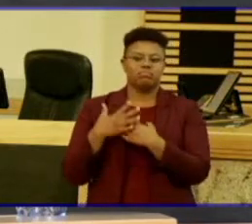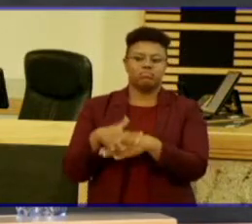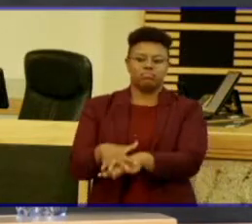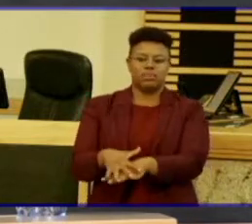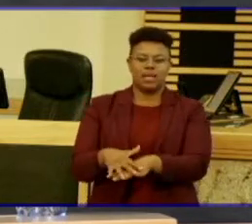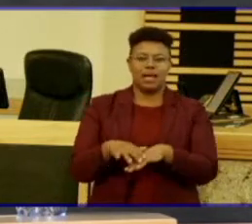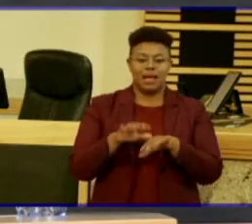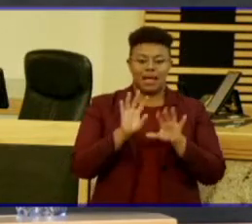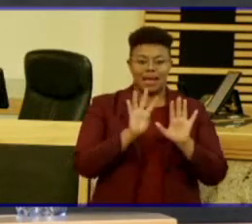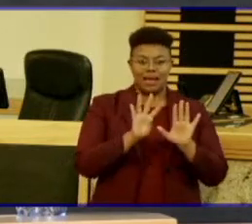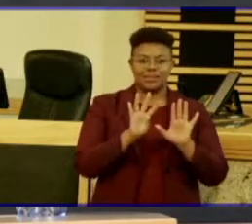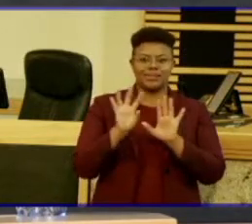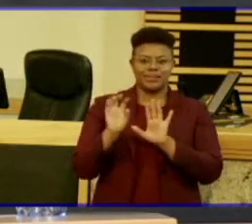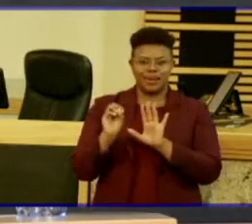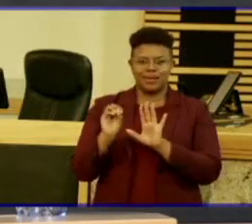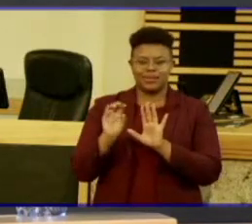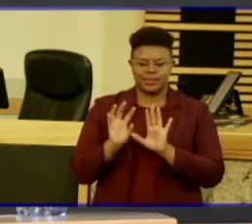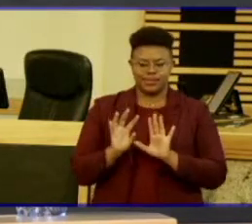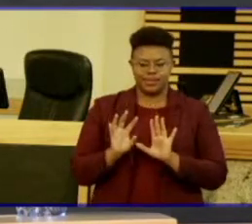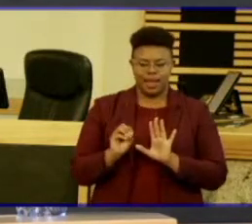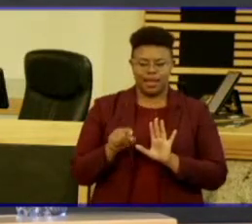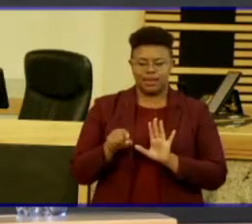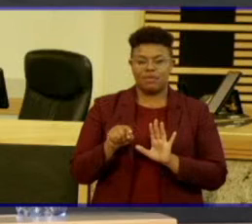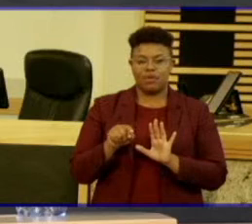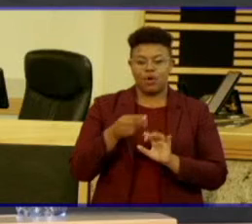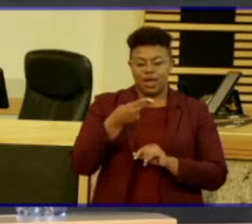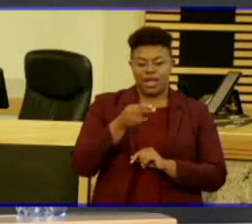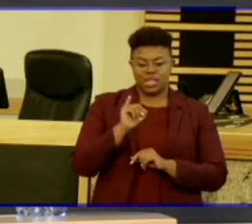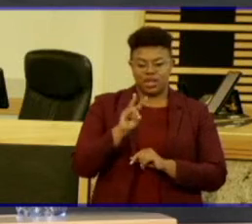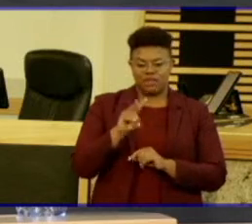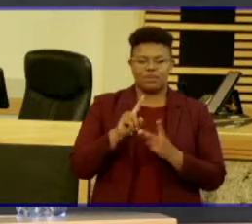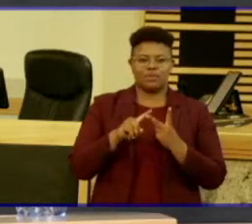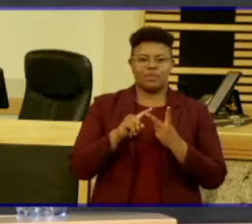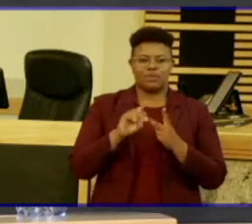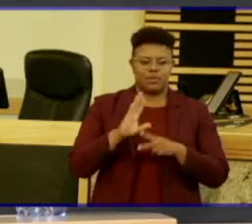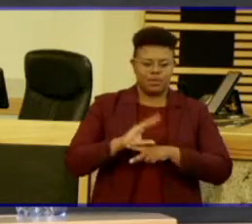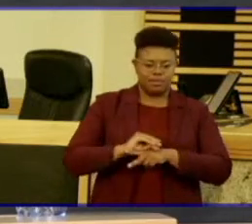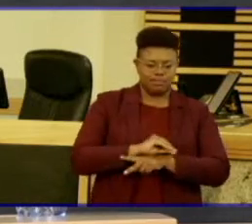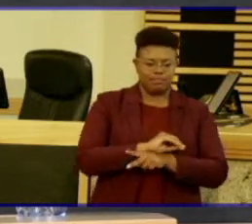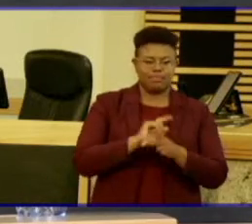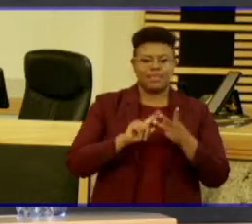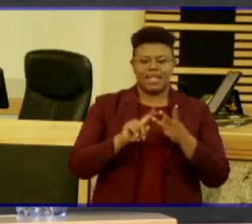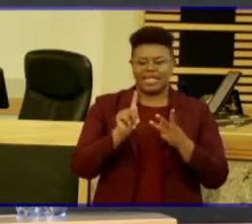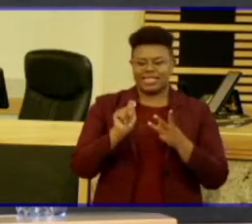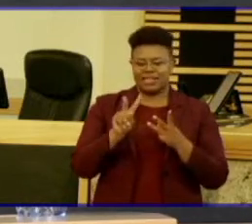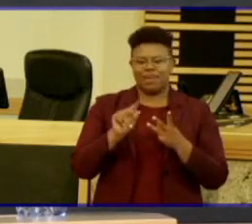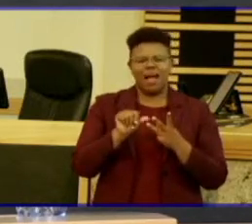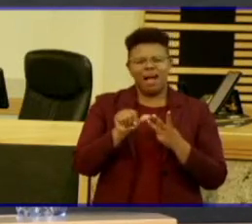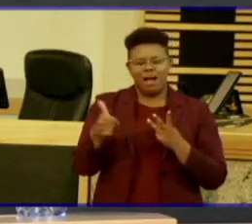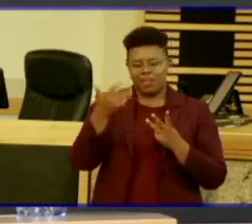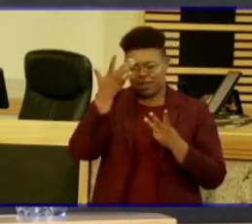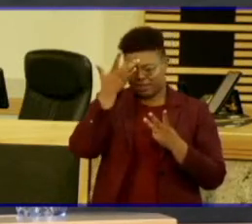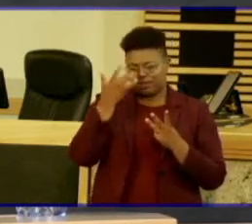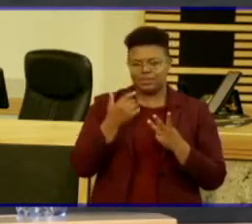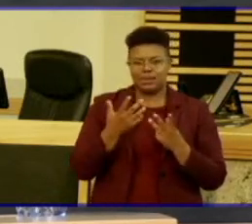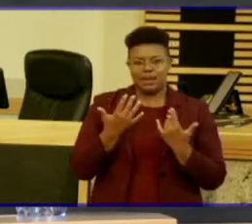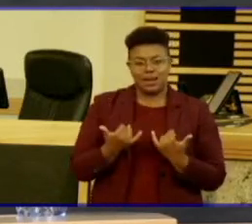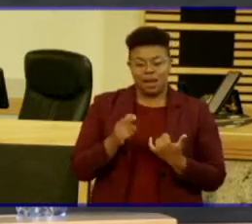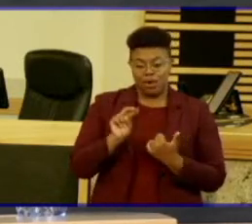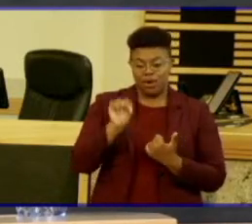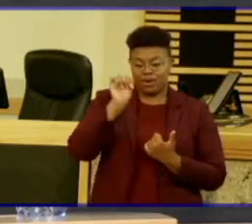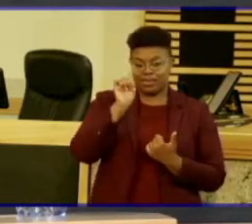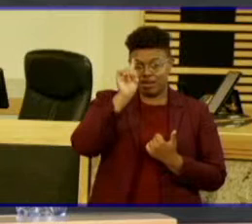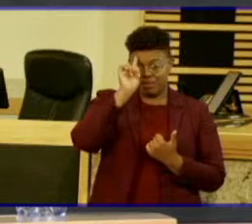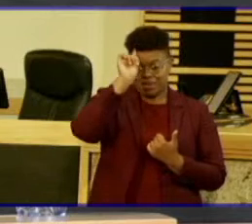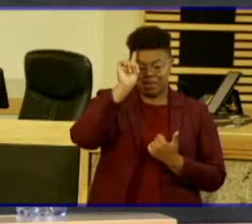our 1990-90 strategy for HIV or AIDS, TB, cancer, and non-communicable diseases. The Nelson Mandela Academic Hospital is